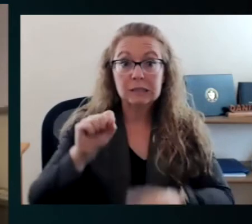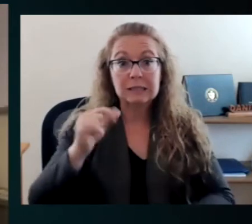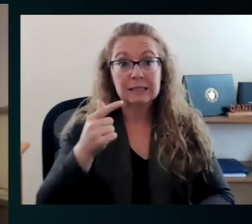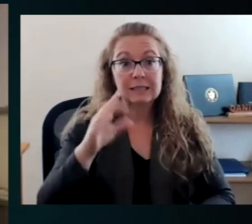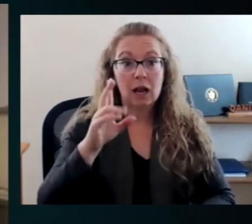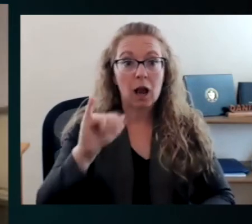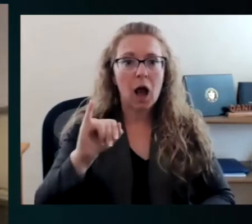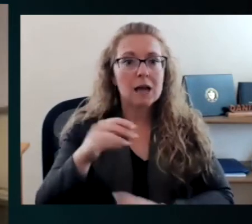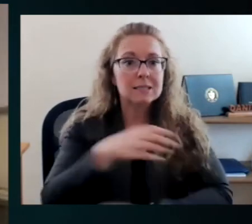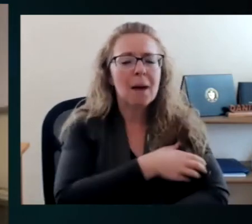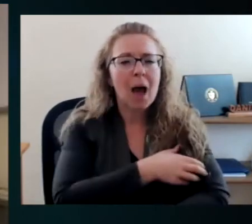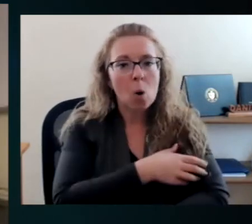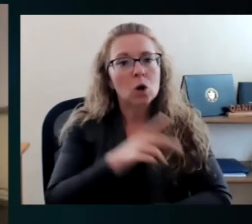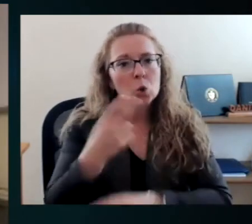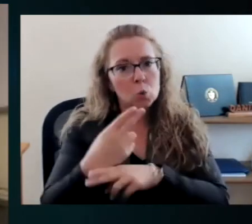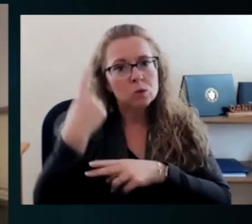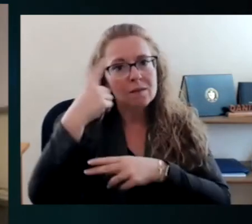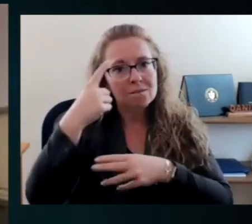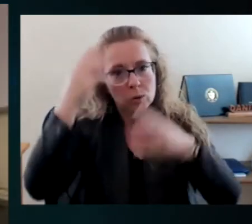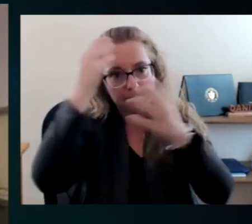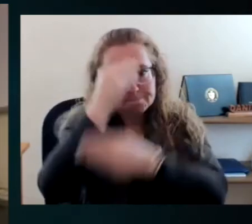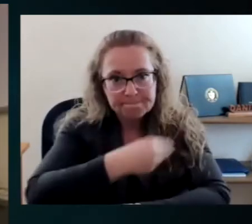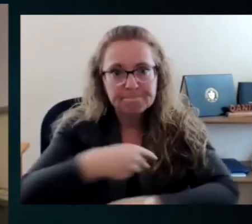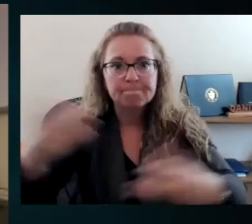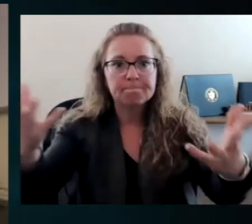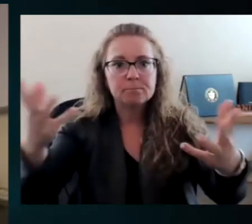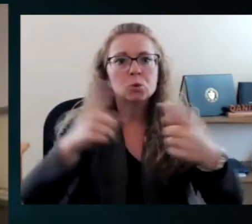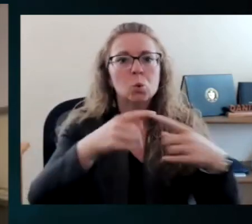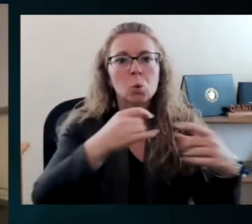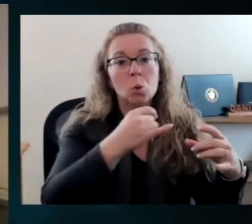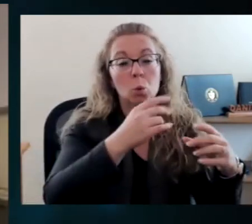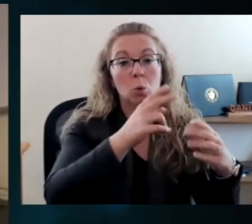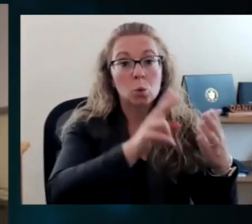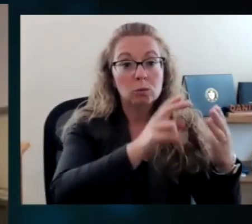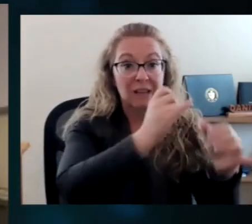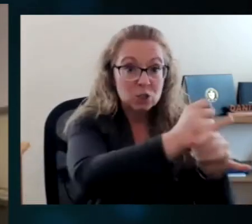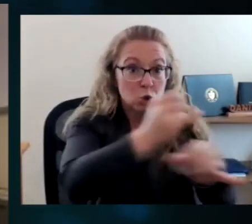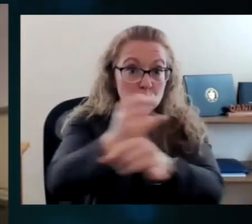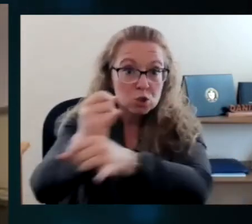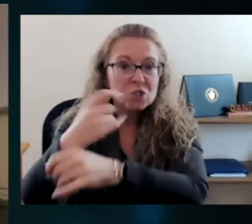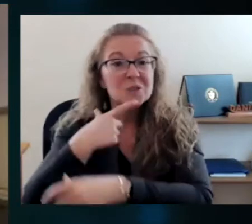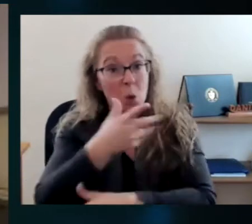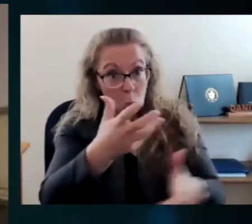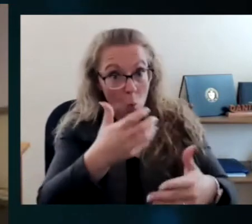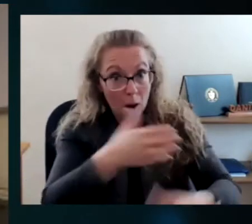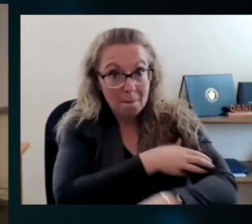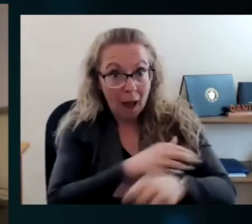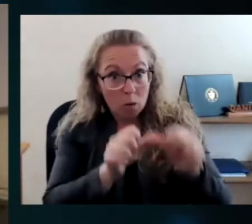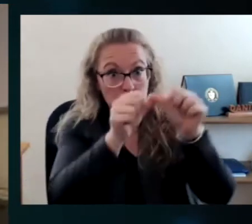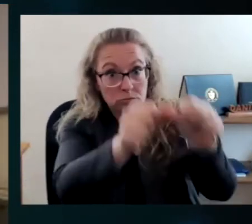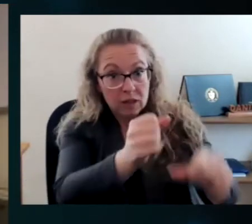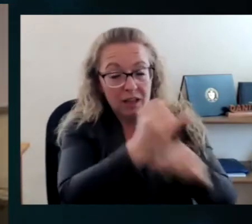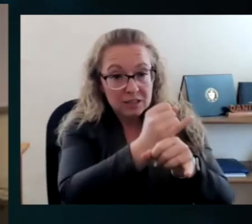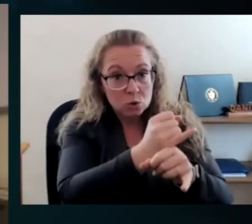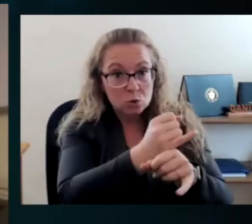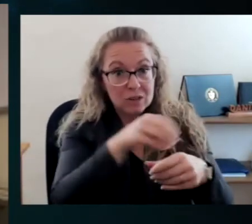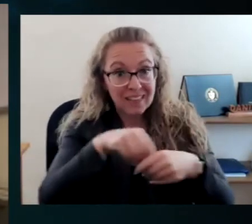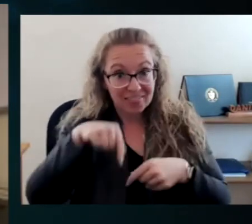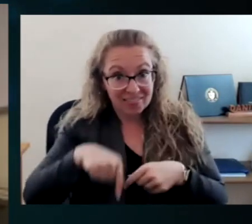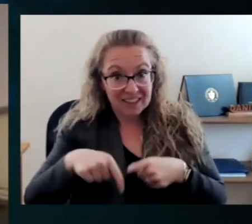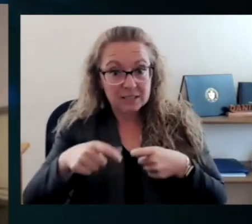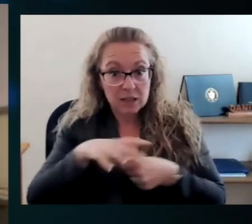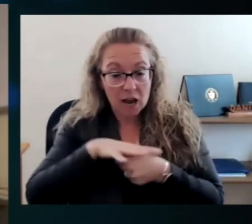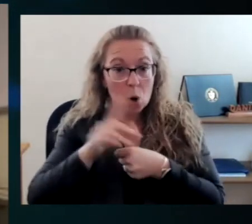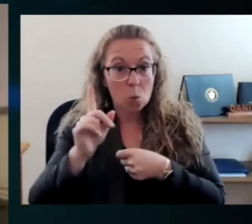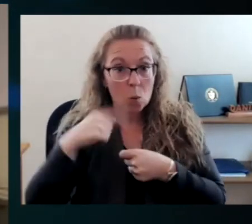a message to individual institutions that if you want to still be a powerful institution in our arena that we control, you need to get your house